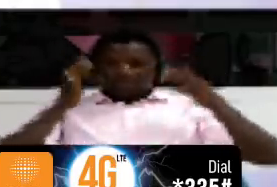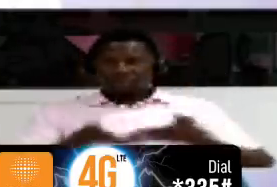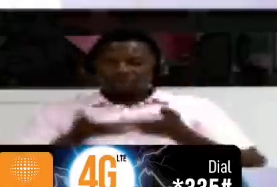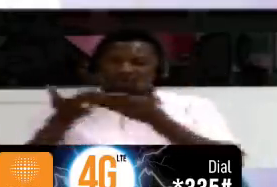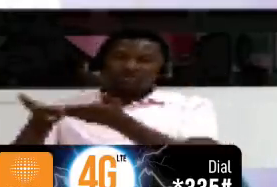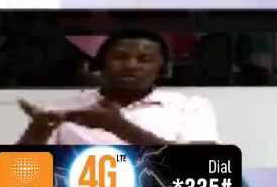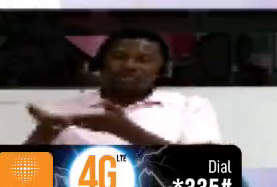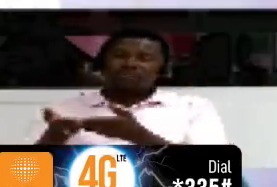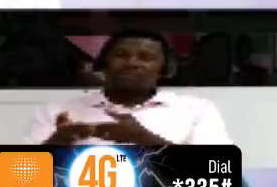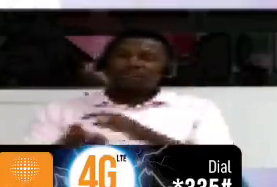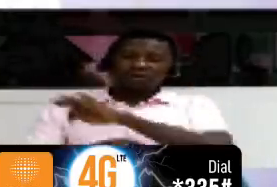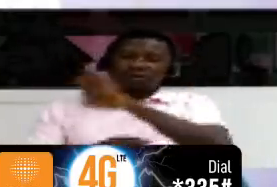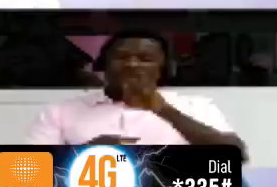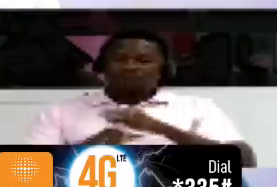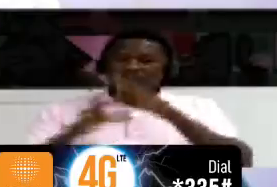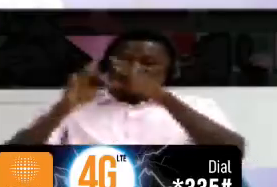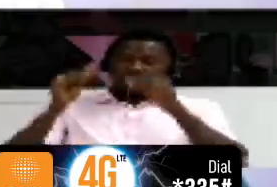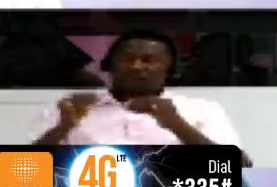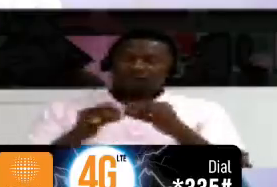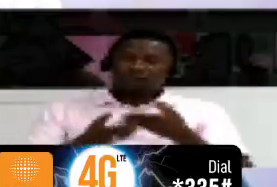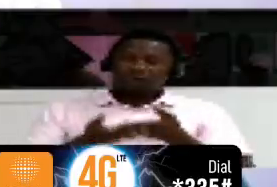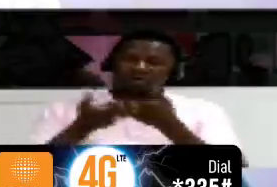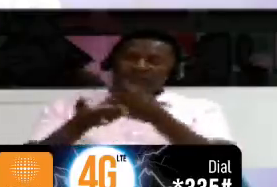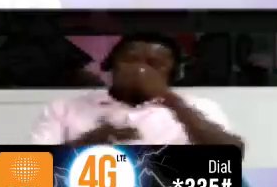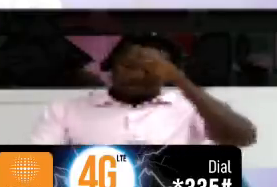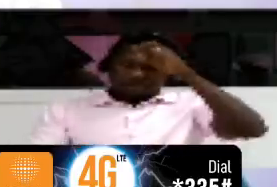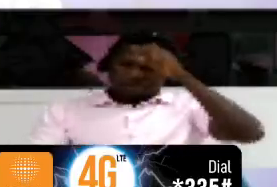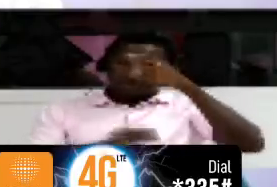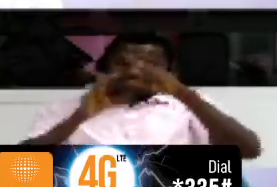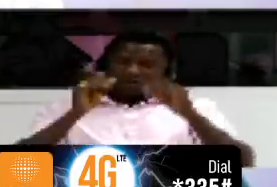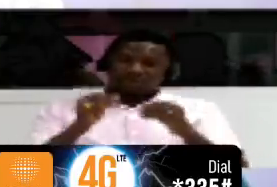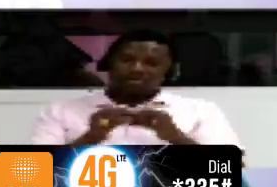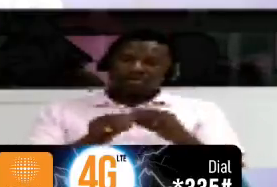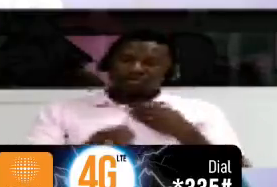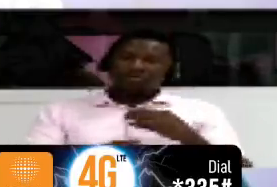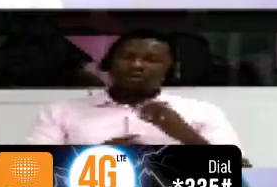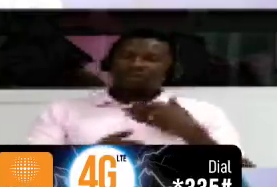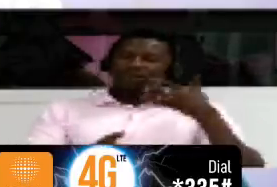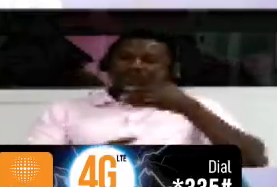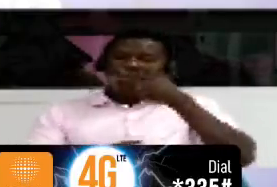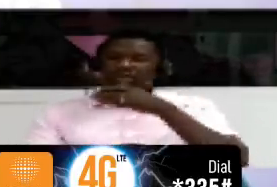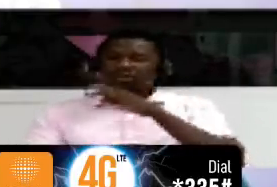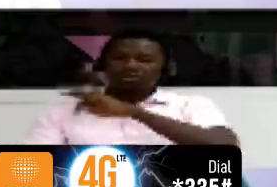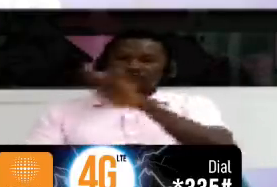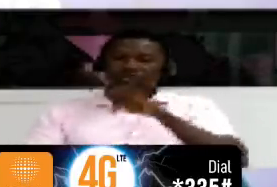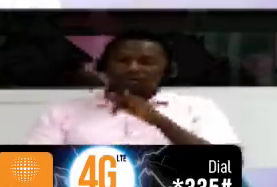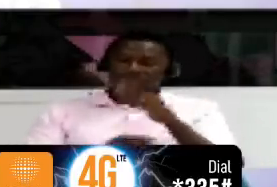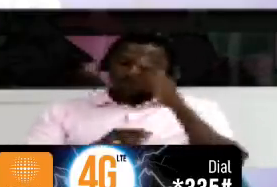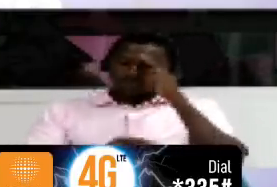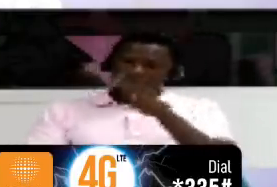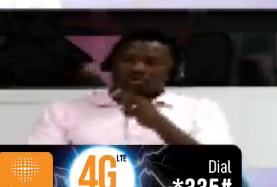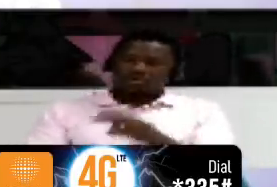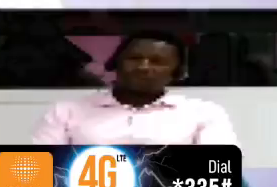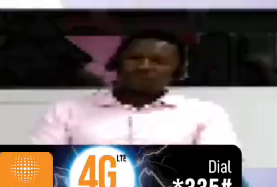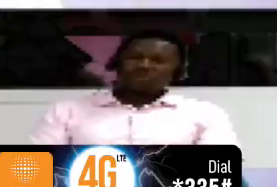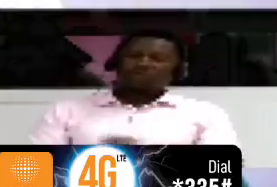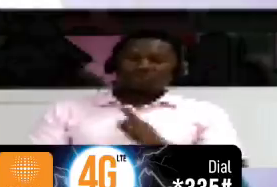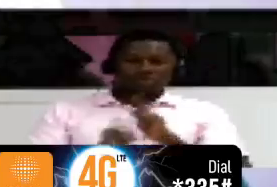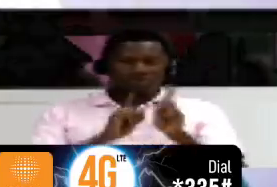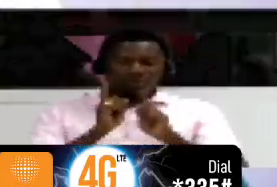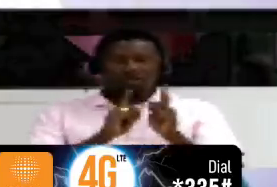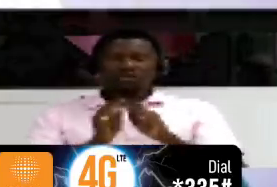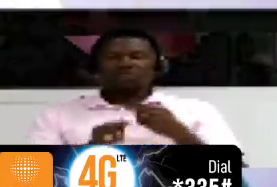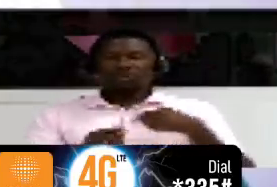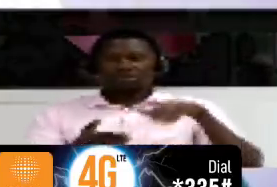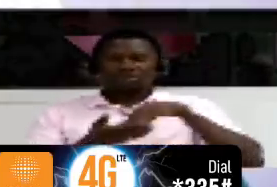commissioner's office, then we would have paid our condolence to the family. That was exactly what was discussed in that meeting on the 20th